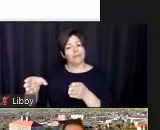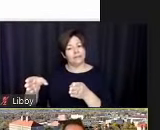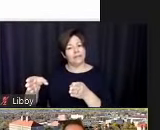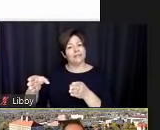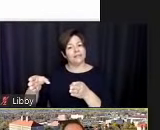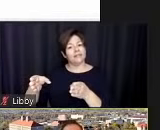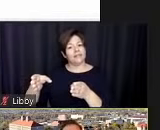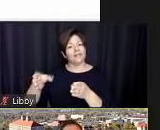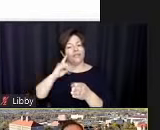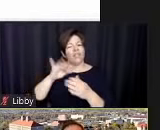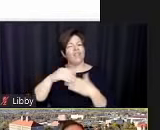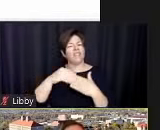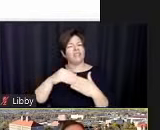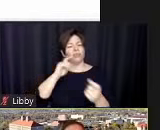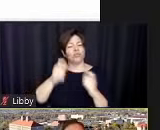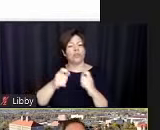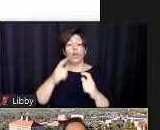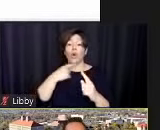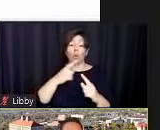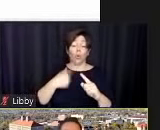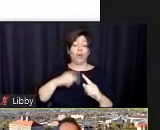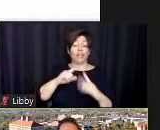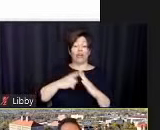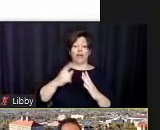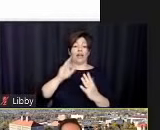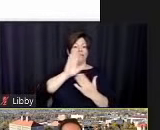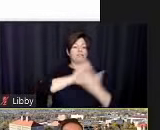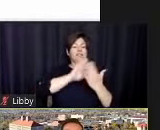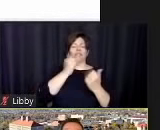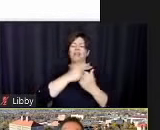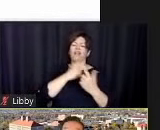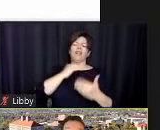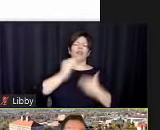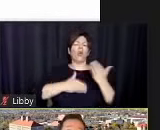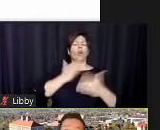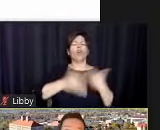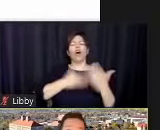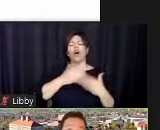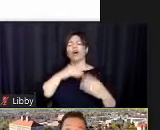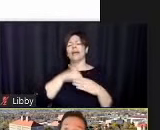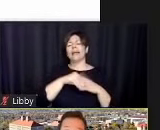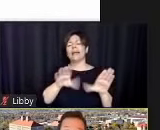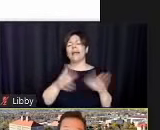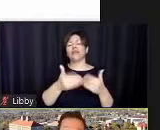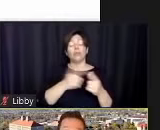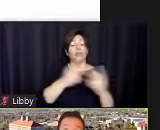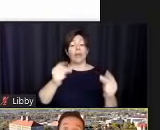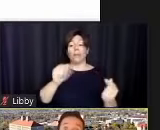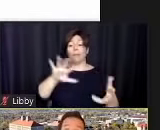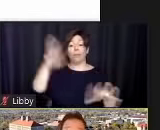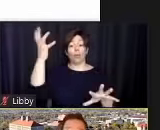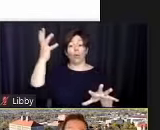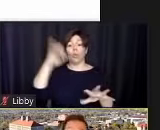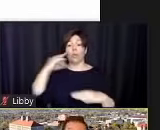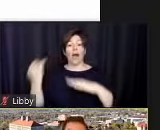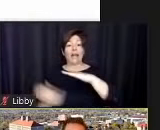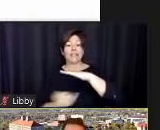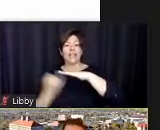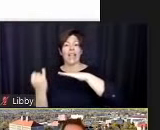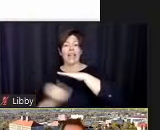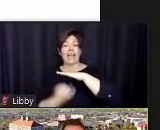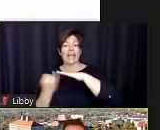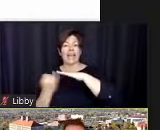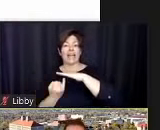flexibility. We went from face-to-face, everything's going along, all of a sudden we're socially isolated. That is not happening